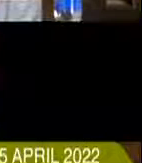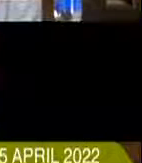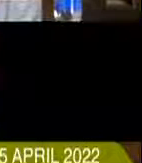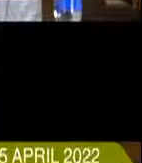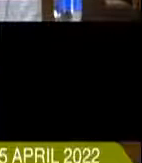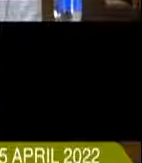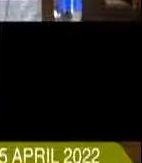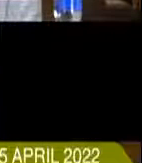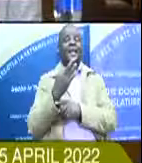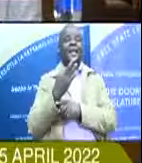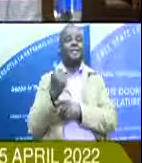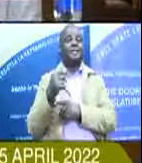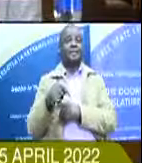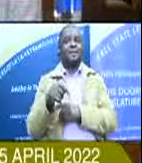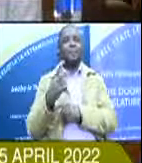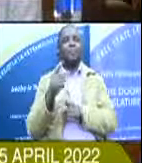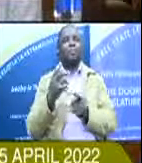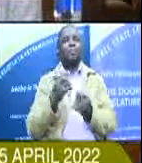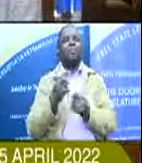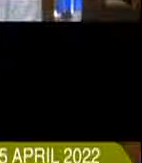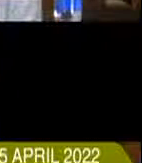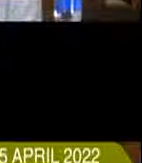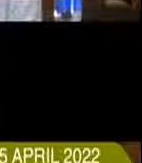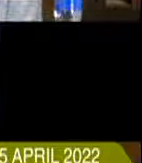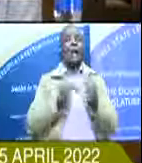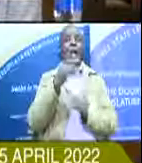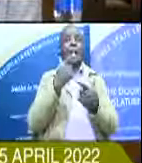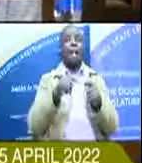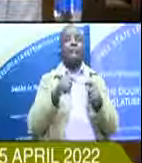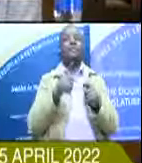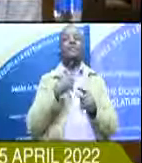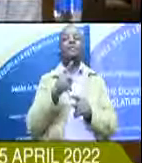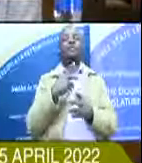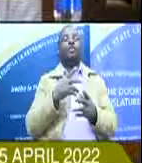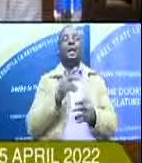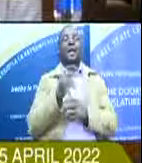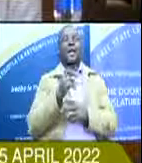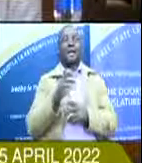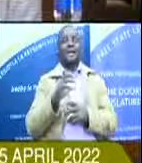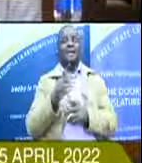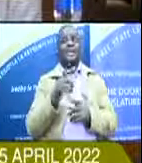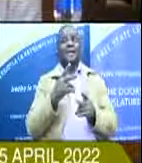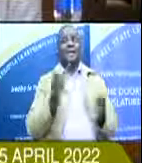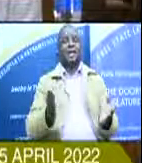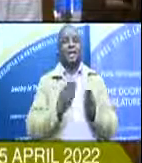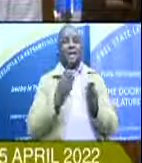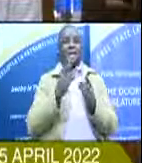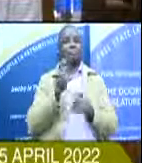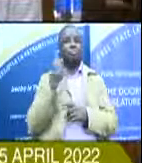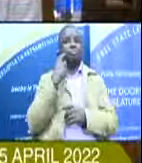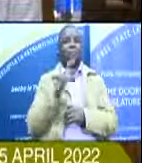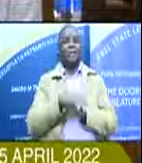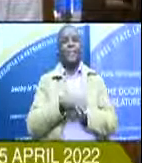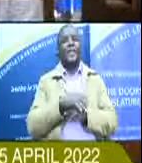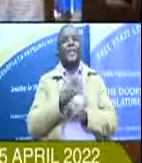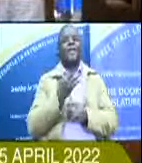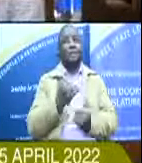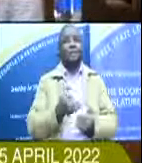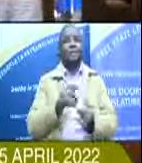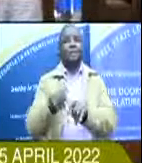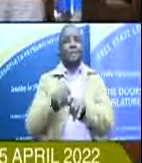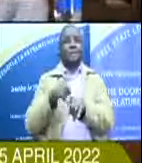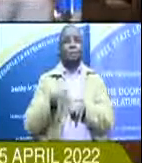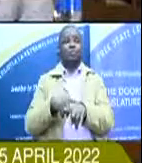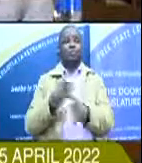36 on advanced antenatal care, and 20 doctors on management of emergencies during